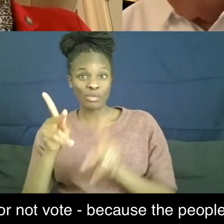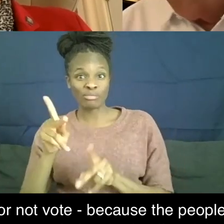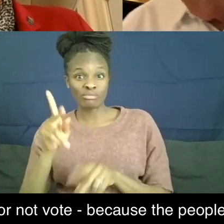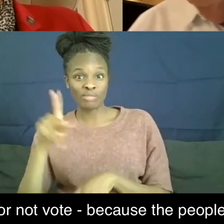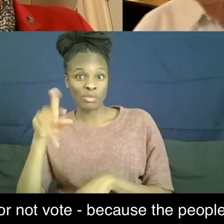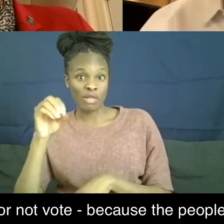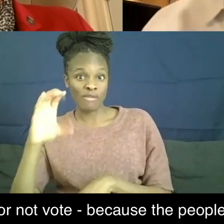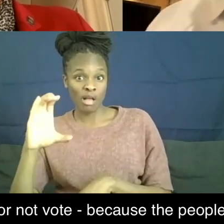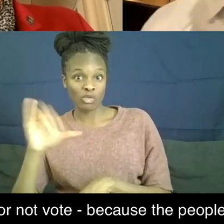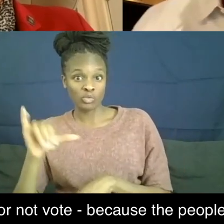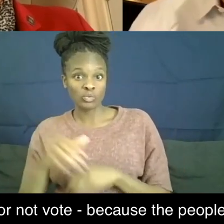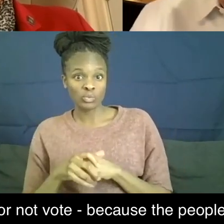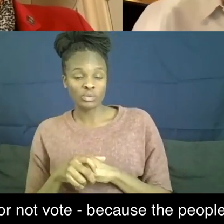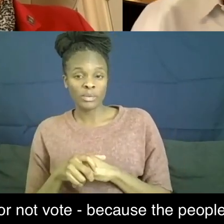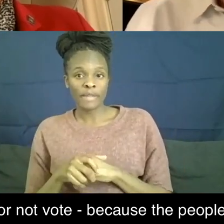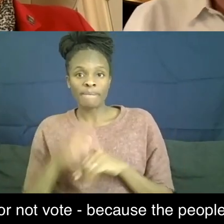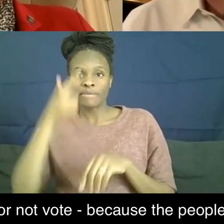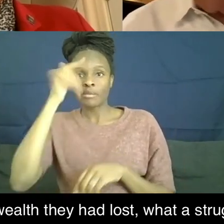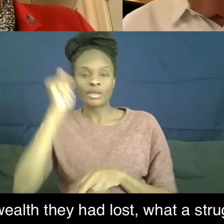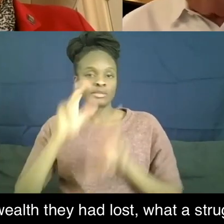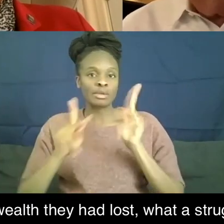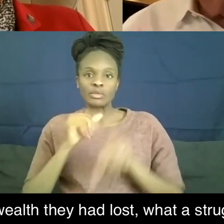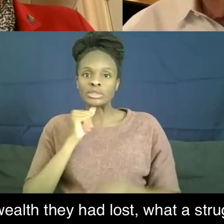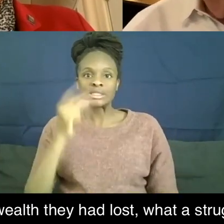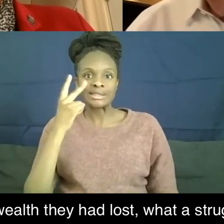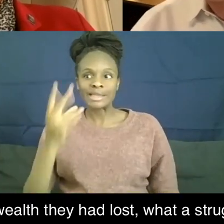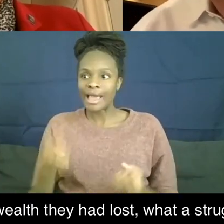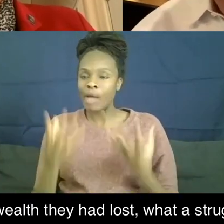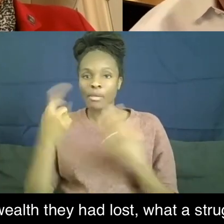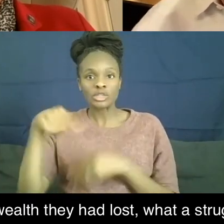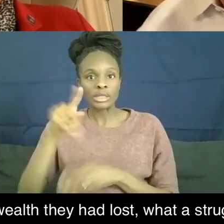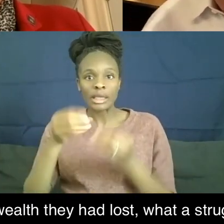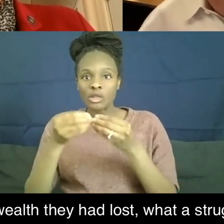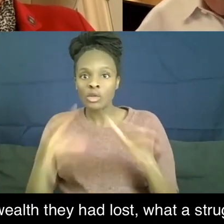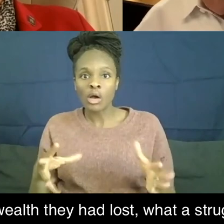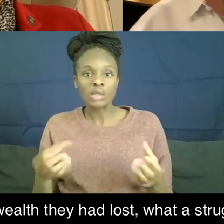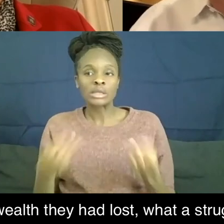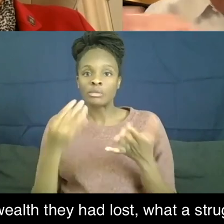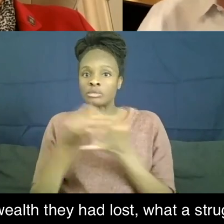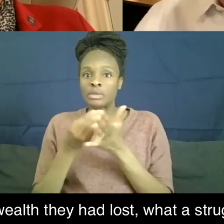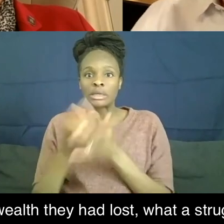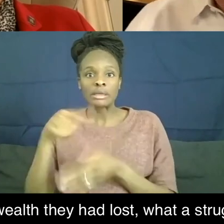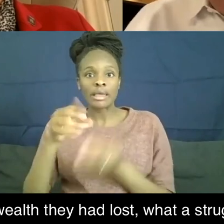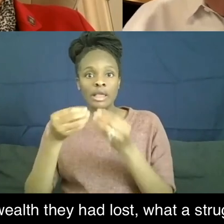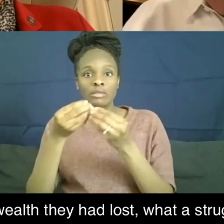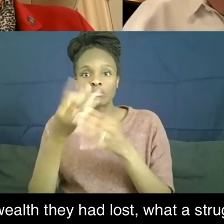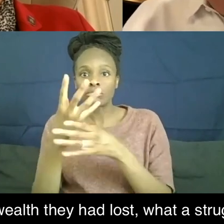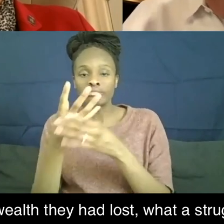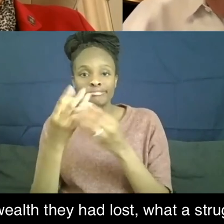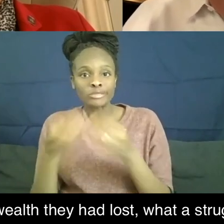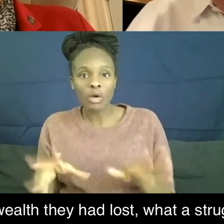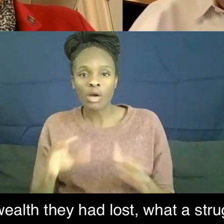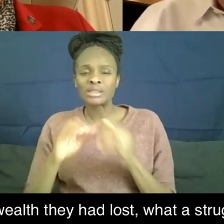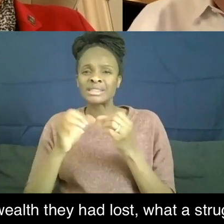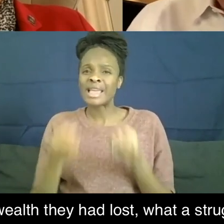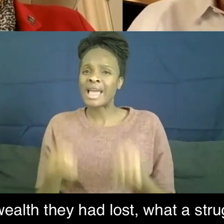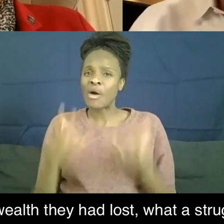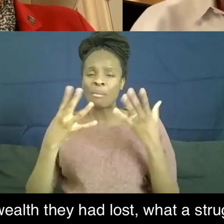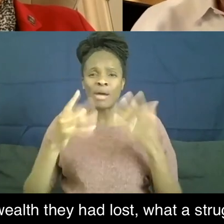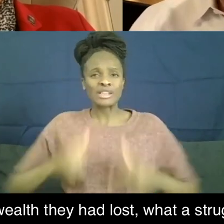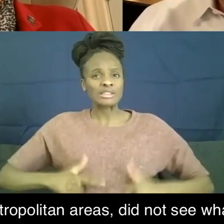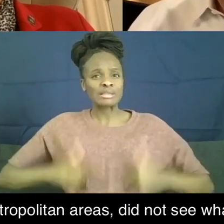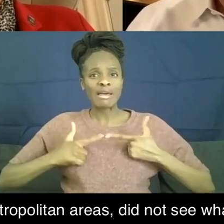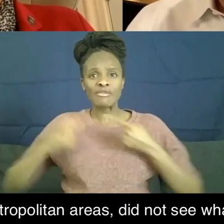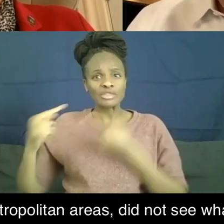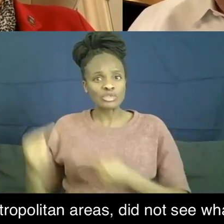because the people didn't see how much they had suffered, how much wealth they had lost, how much, what a, what a struggle life was. Those living in